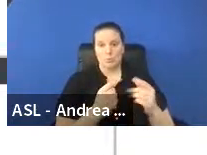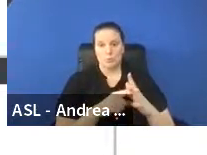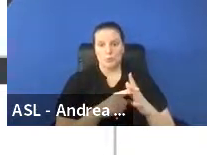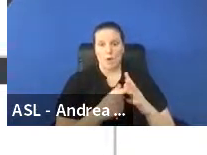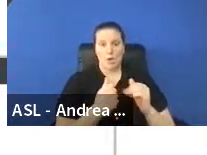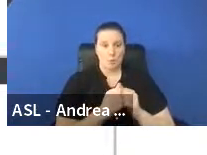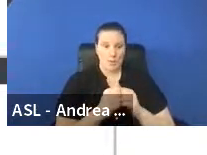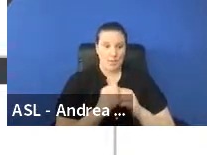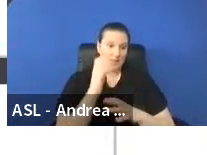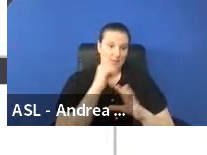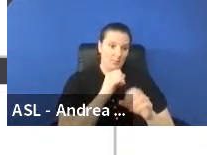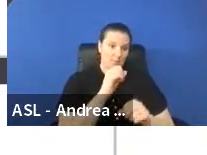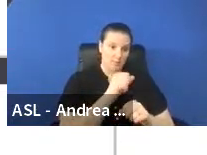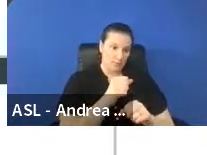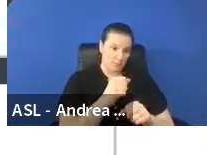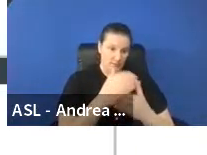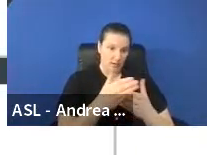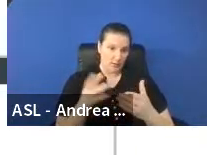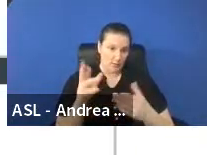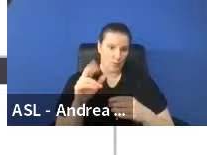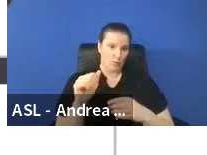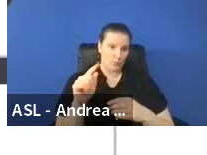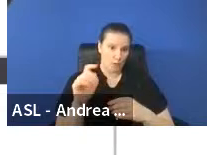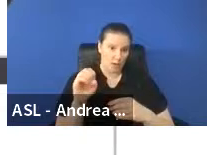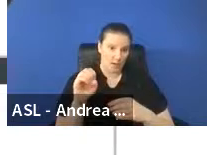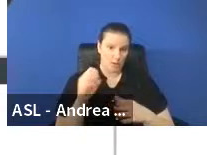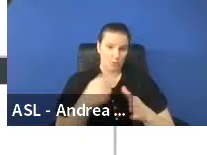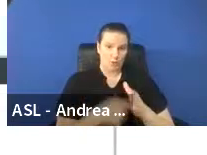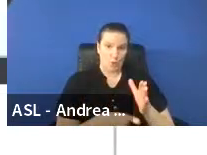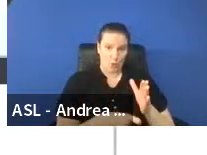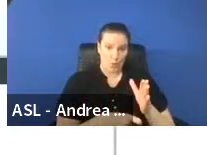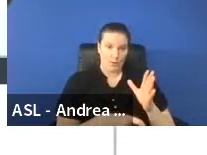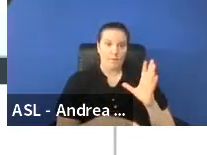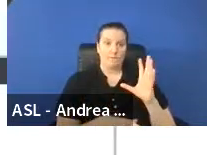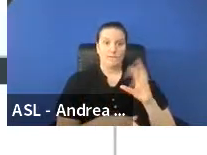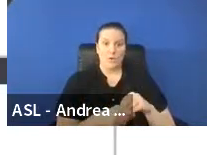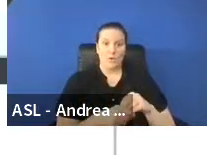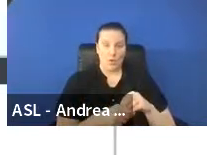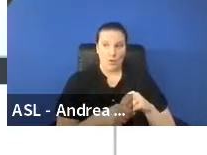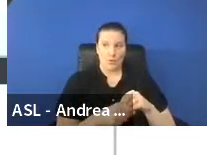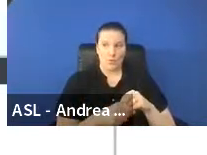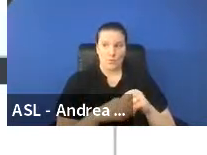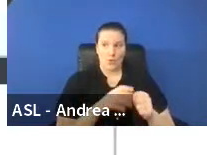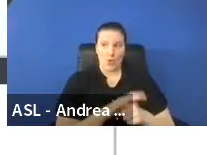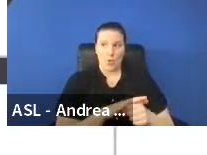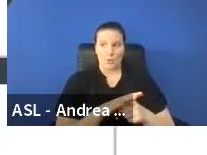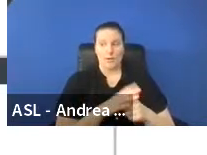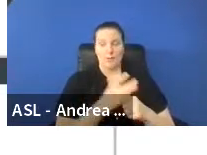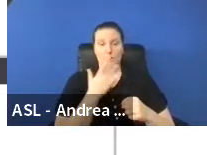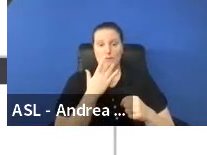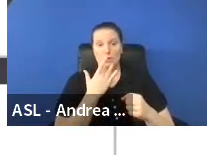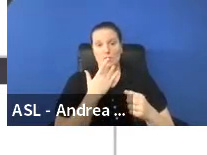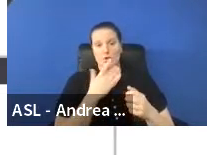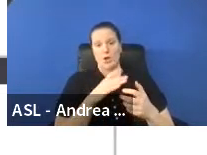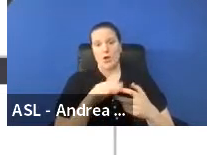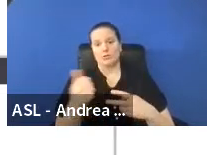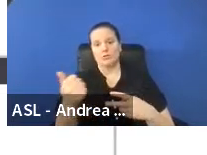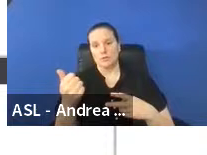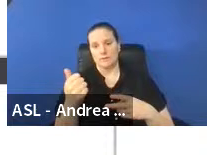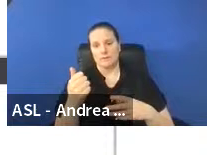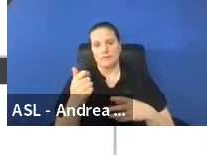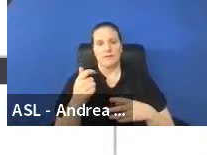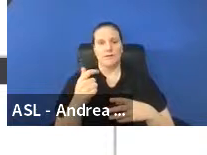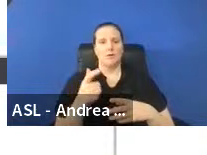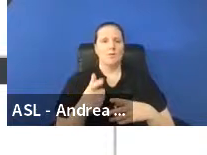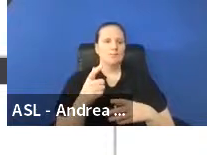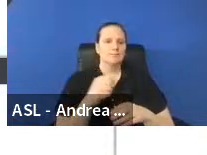the assumption that a variable rate toll will be a component of the locally preferred alternative. And our team is modeling tolling